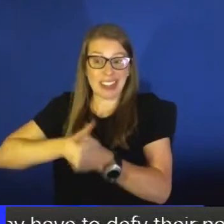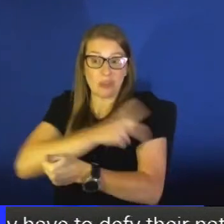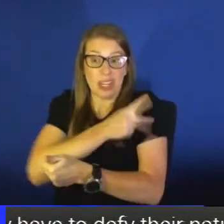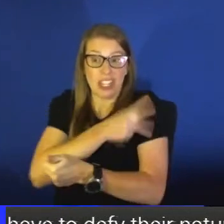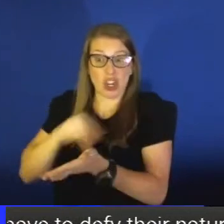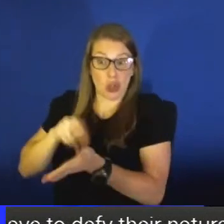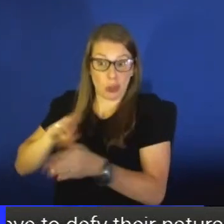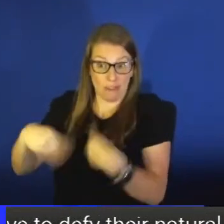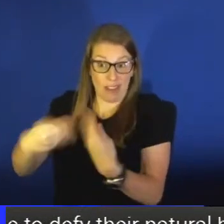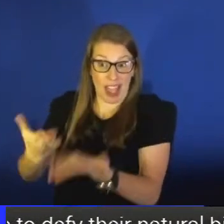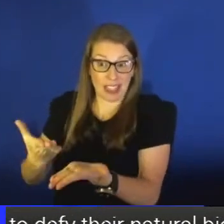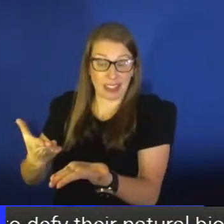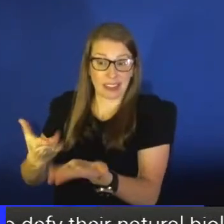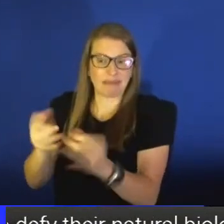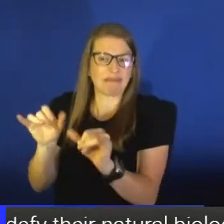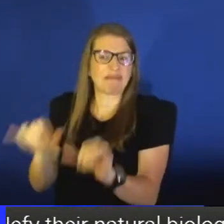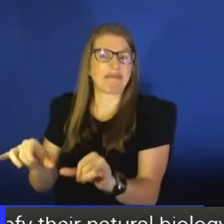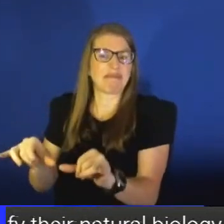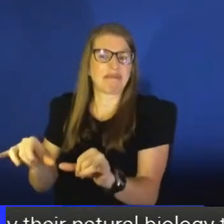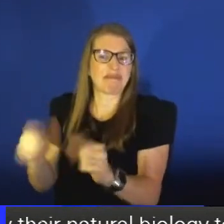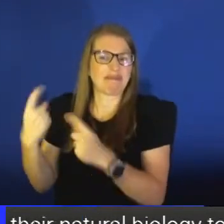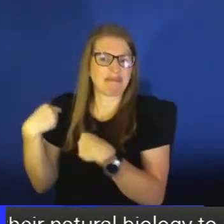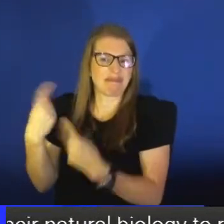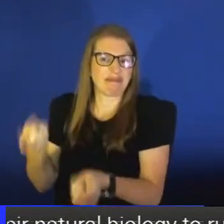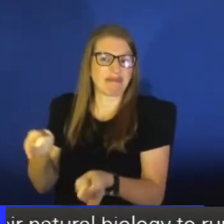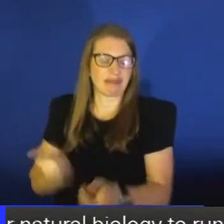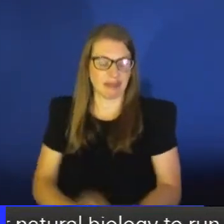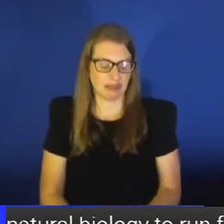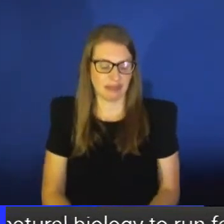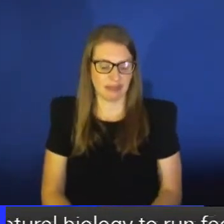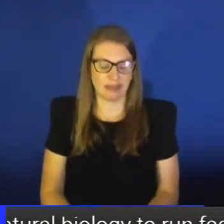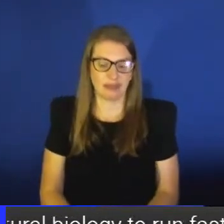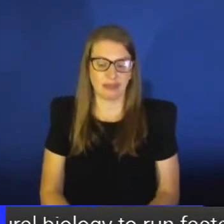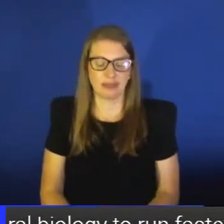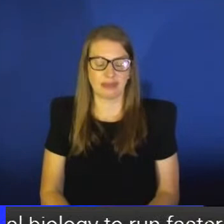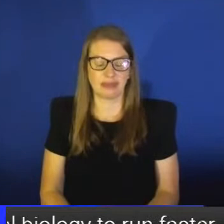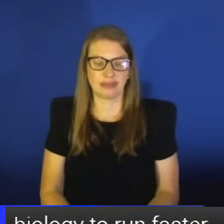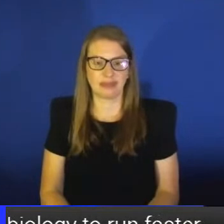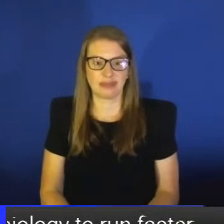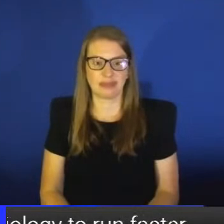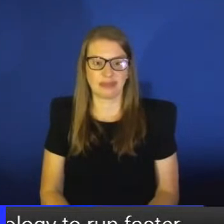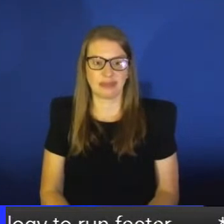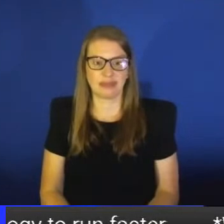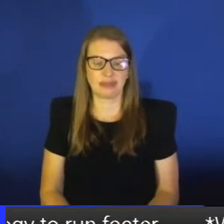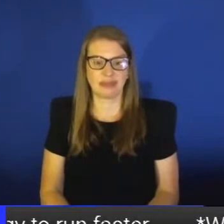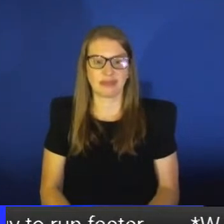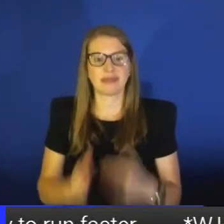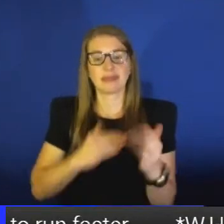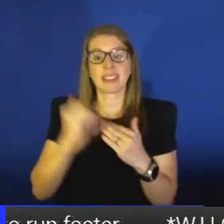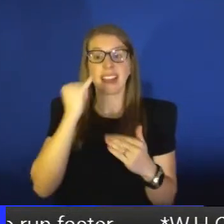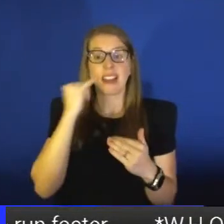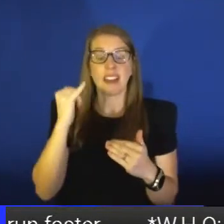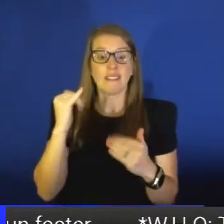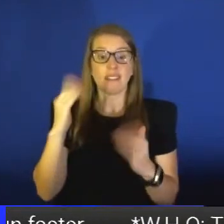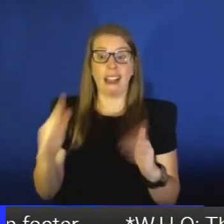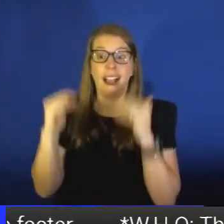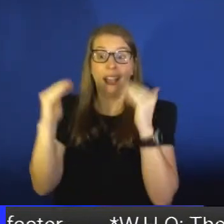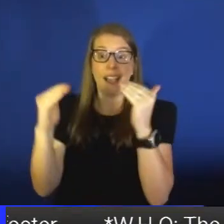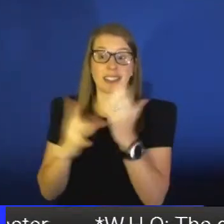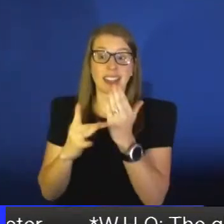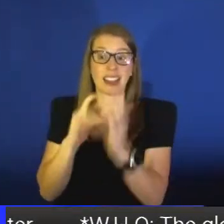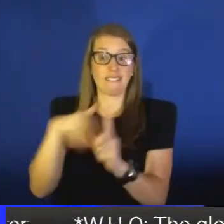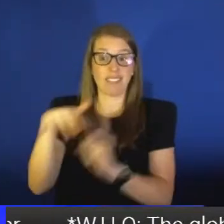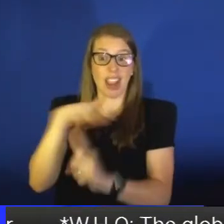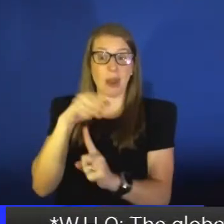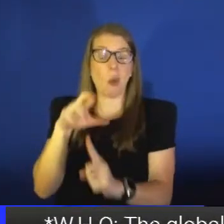provides, that's pretty much the same. And I think whether it's in a high-tech environment or not, the care